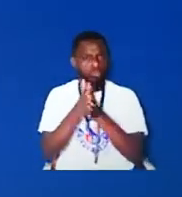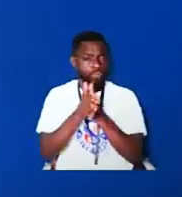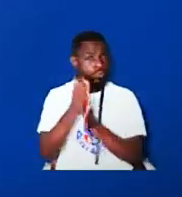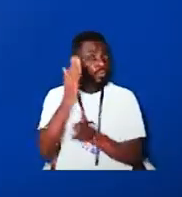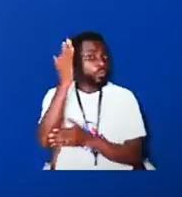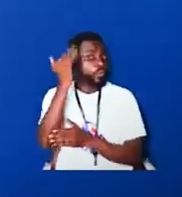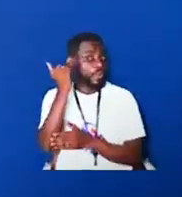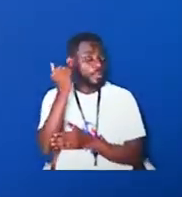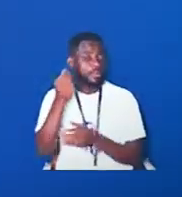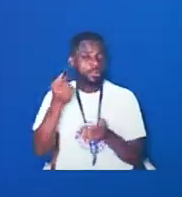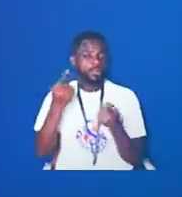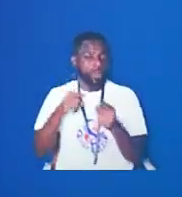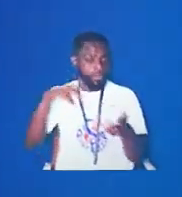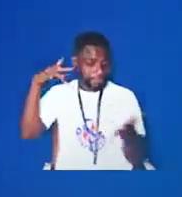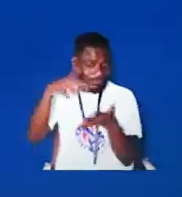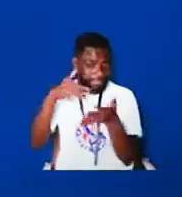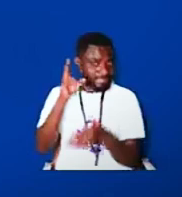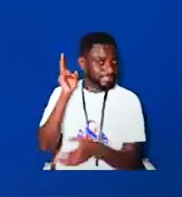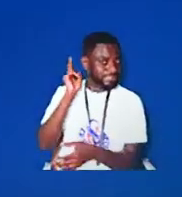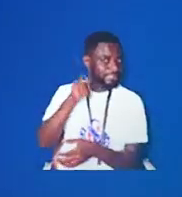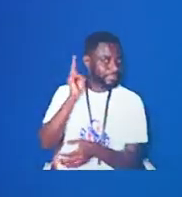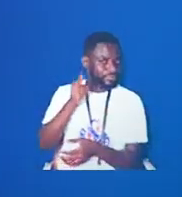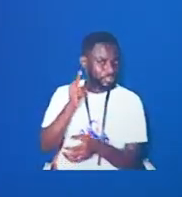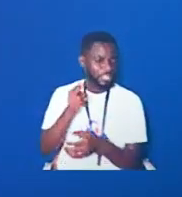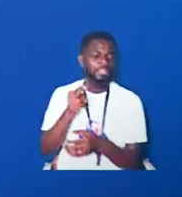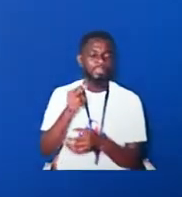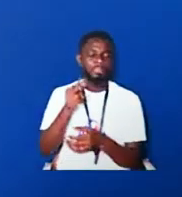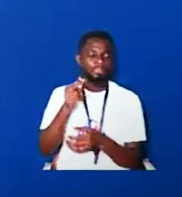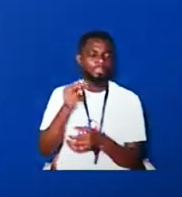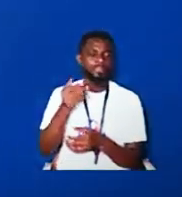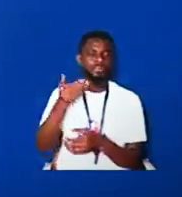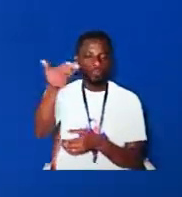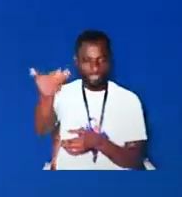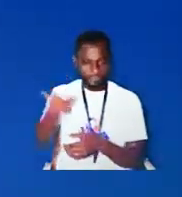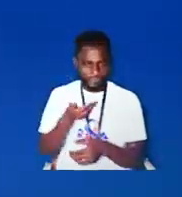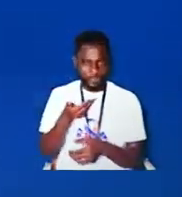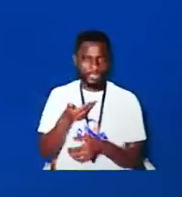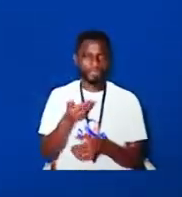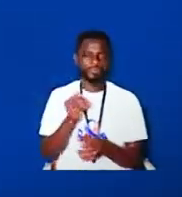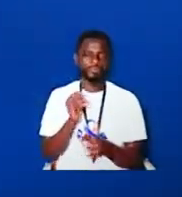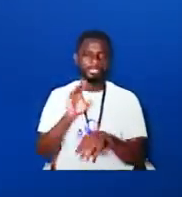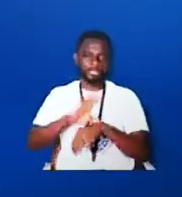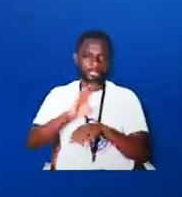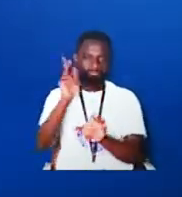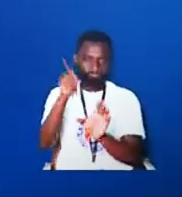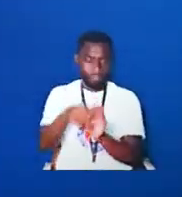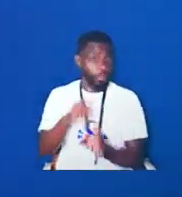because when we study history, it actually invites the church to come on board. Because